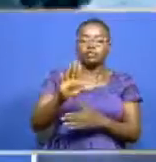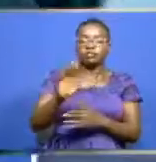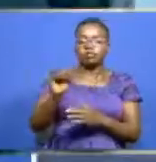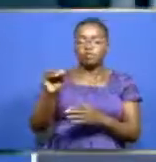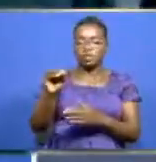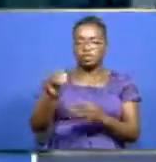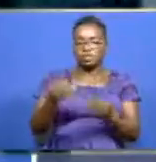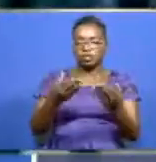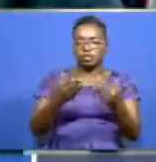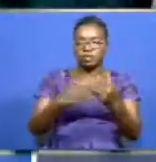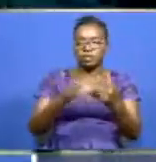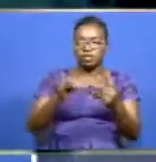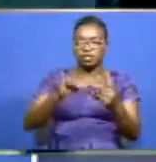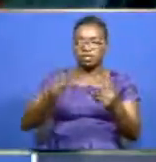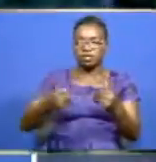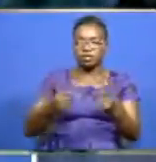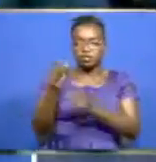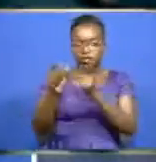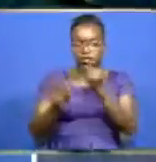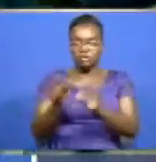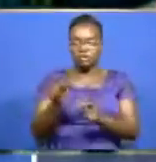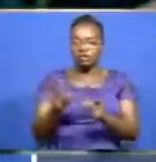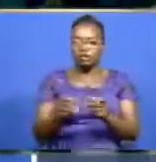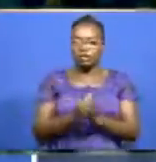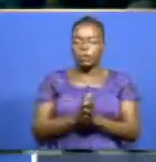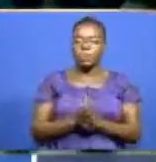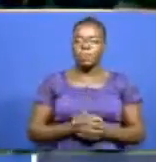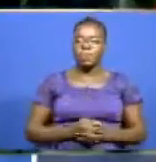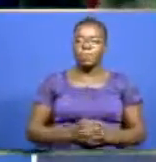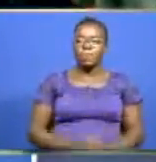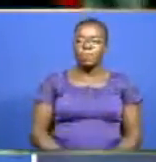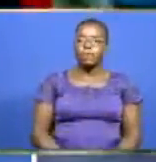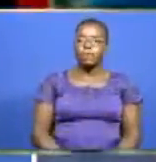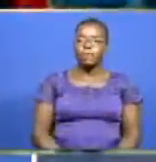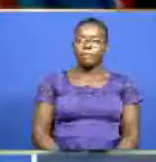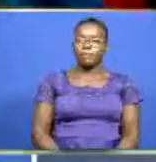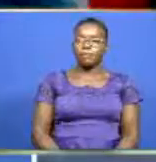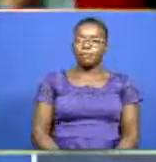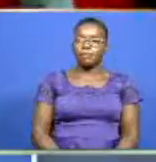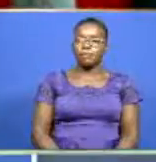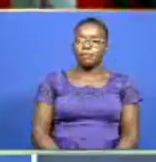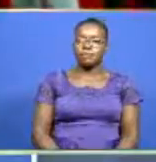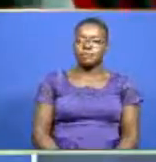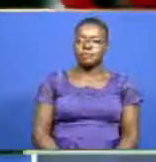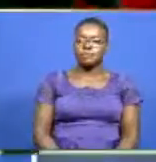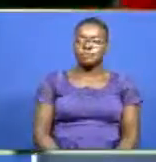granted 900,000 shillings each. Beatrice Gatonyang-Etich, Channel 1 News.